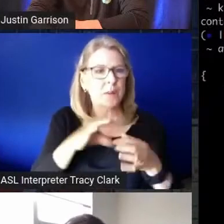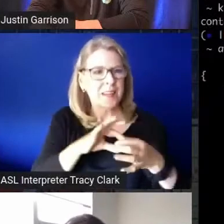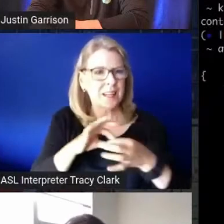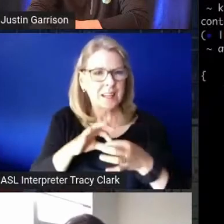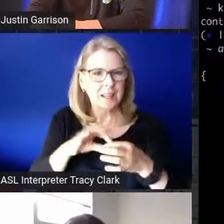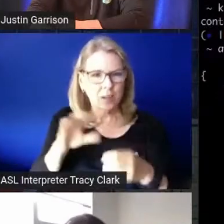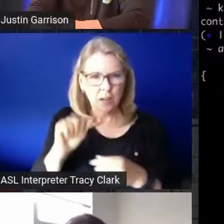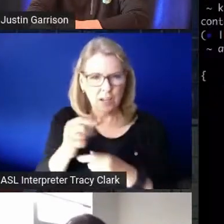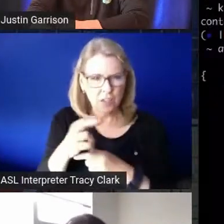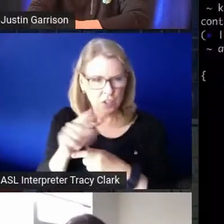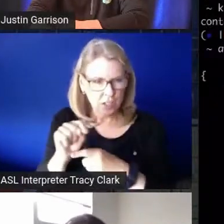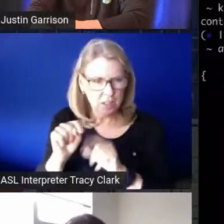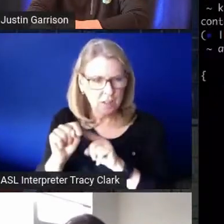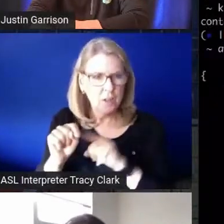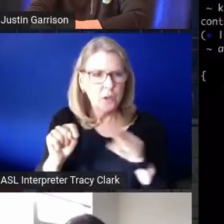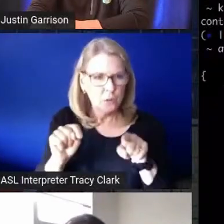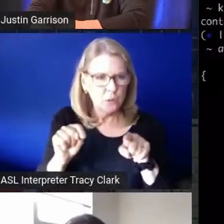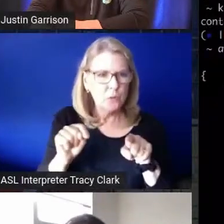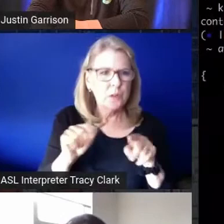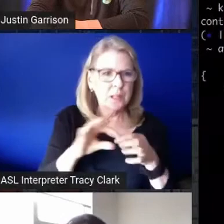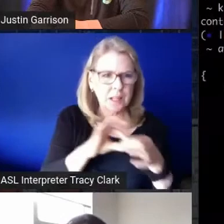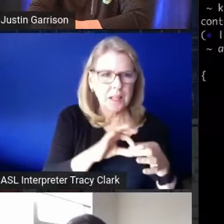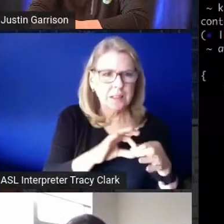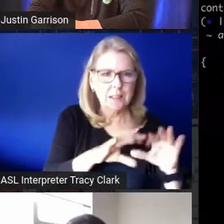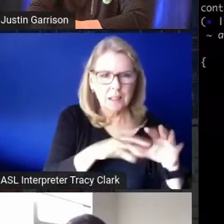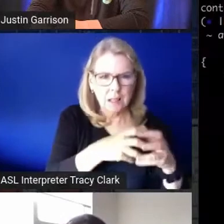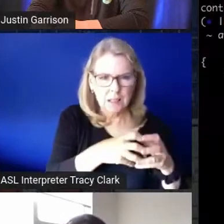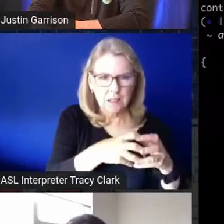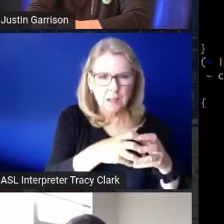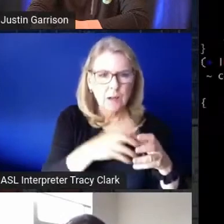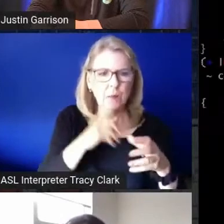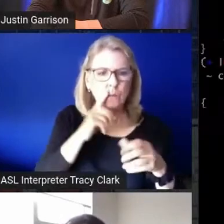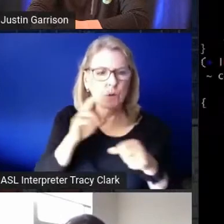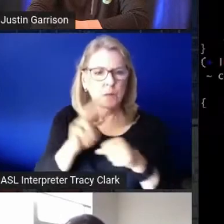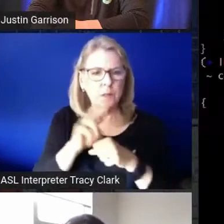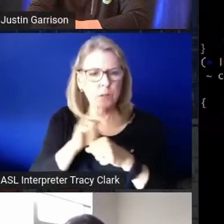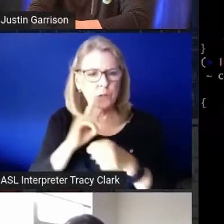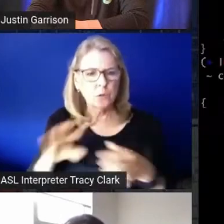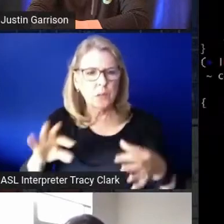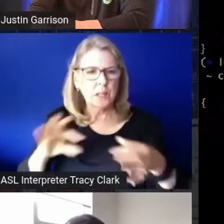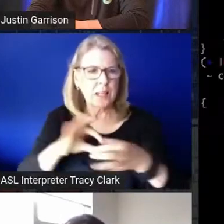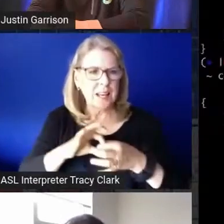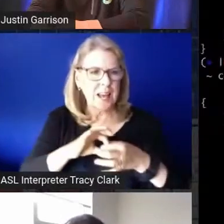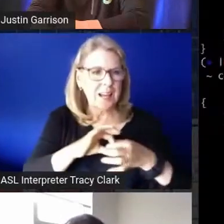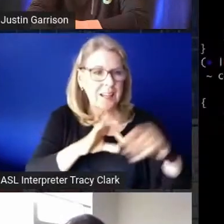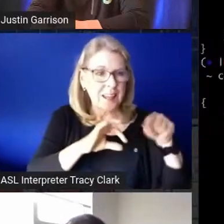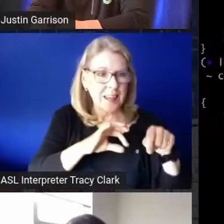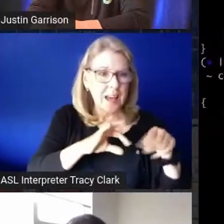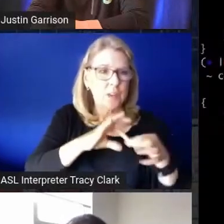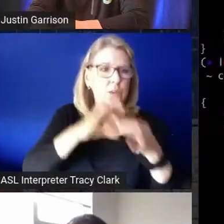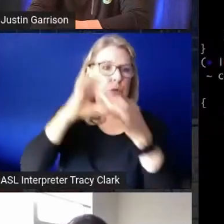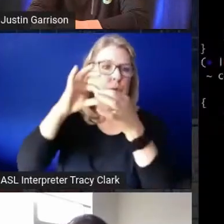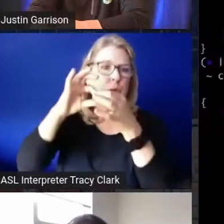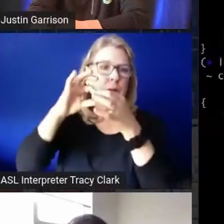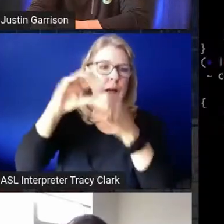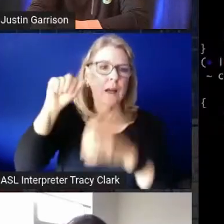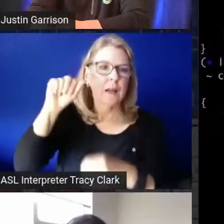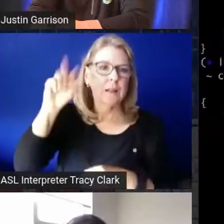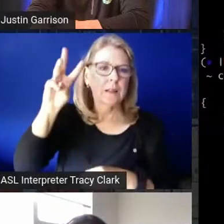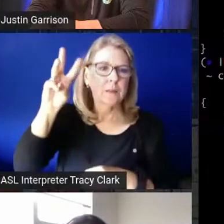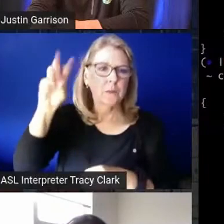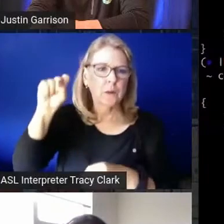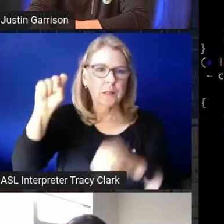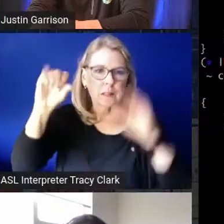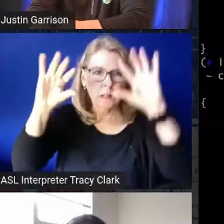right? So this will be used to communicate back with AWS Cloud. So you can, again, create it using IAM console or